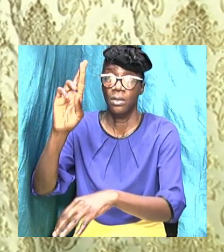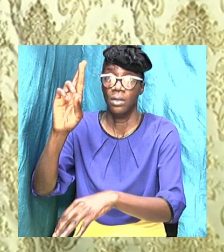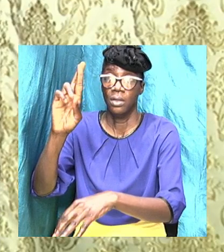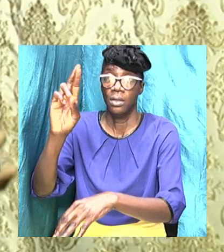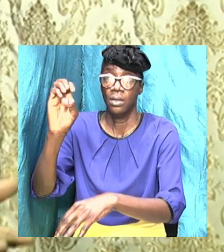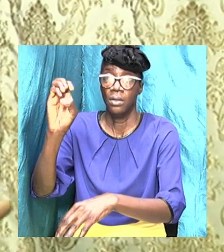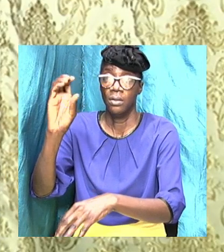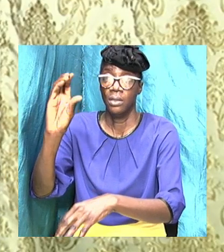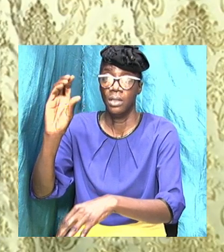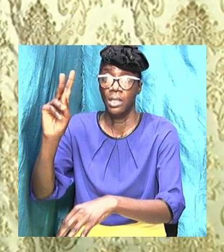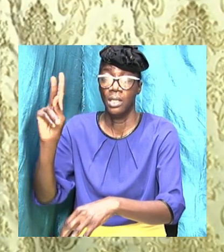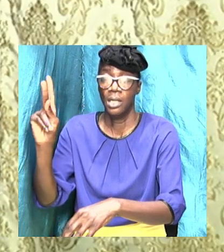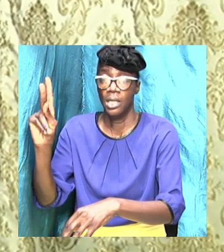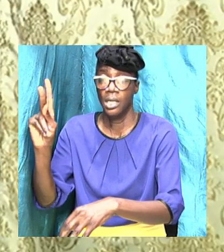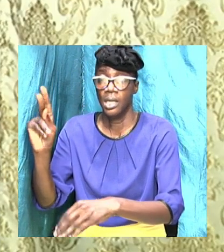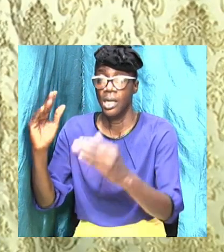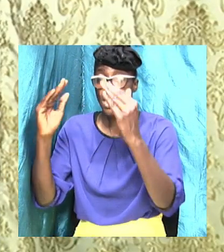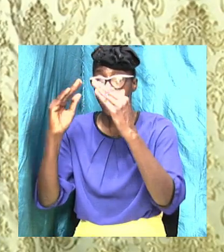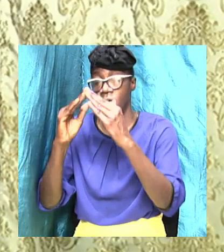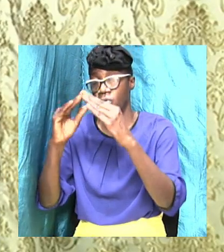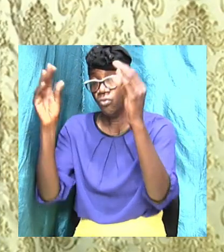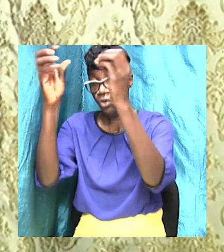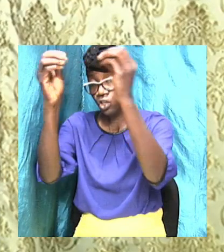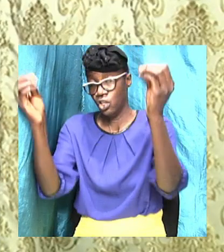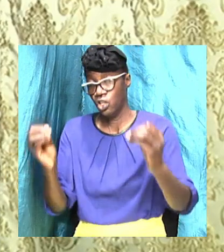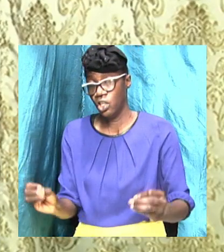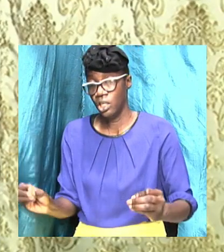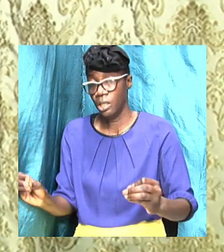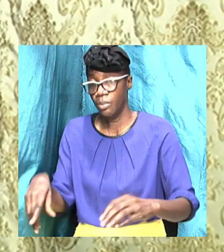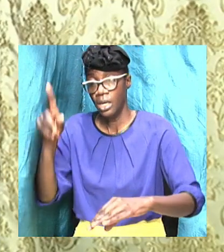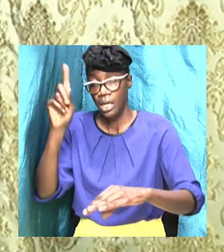You can't carry anything with you.